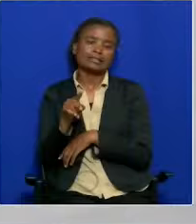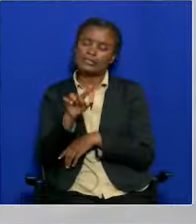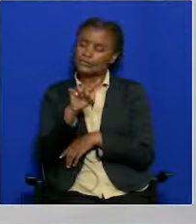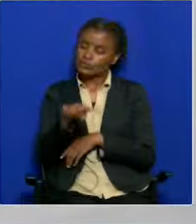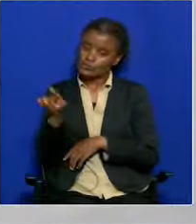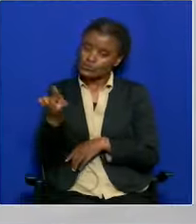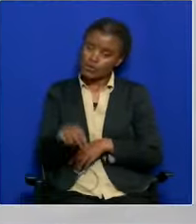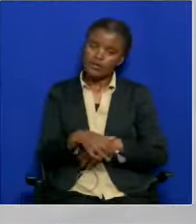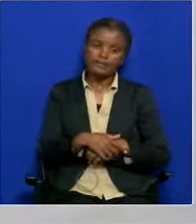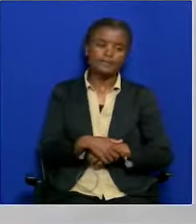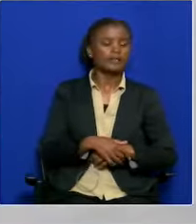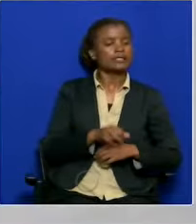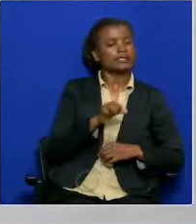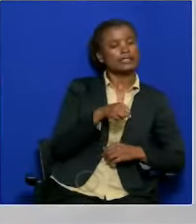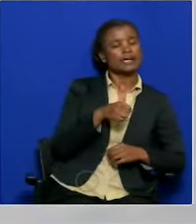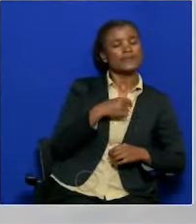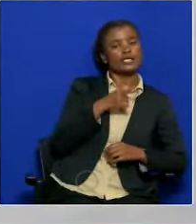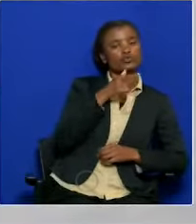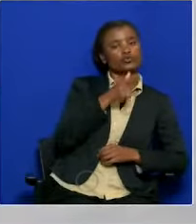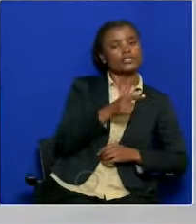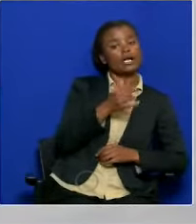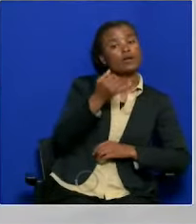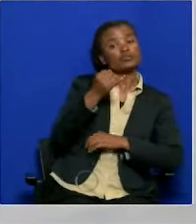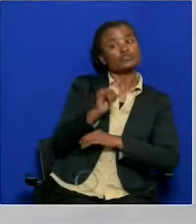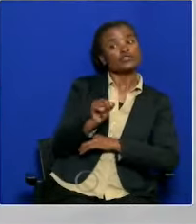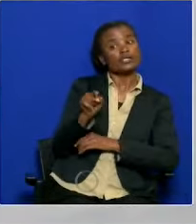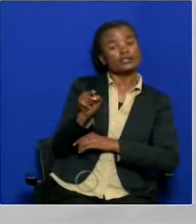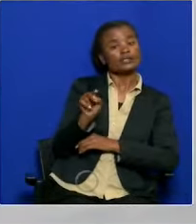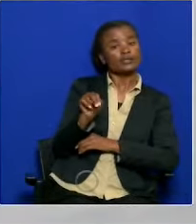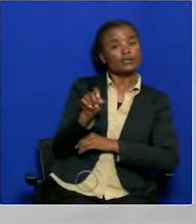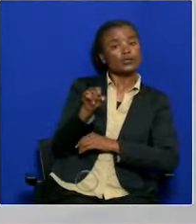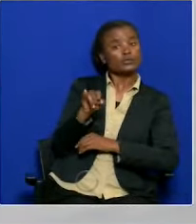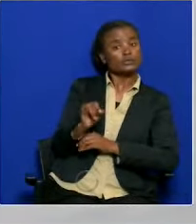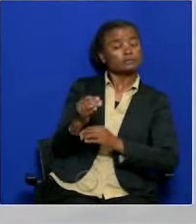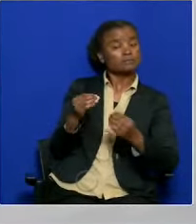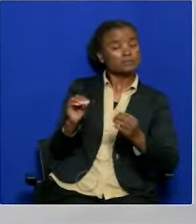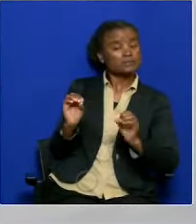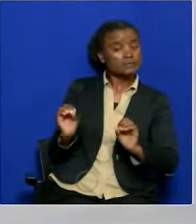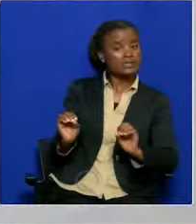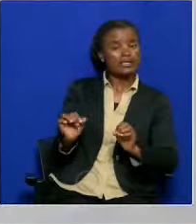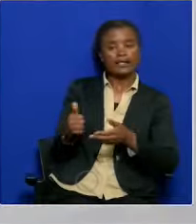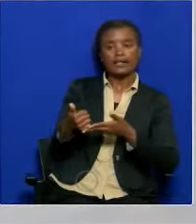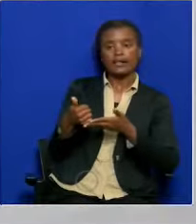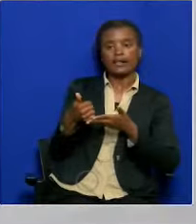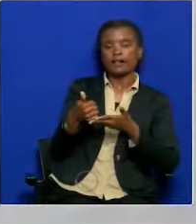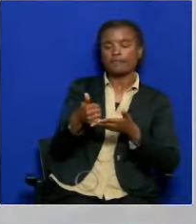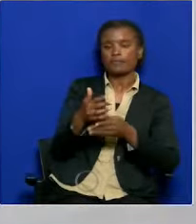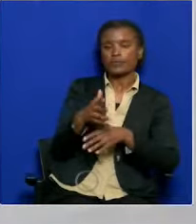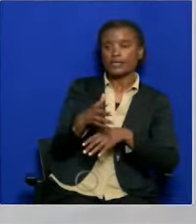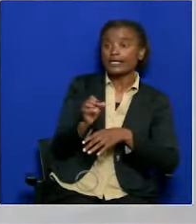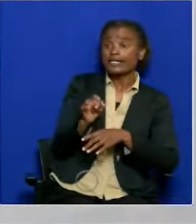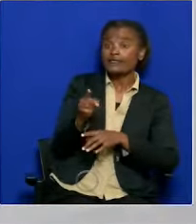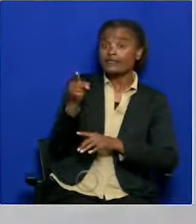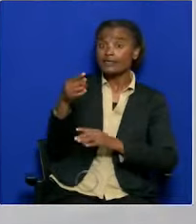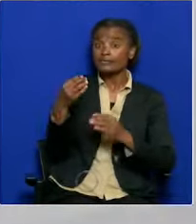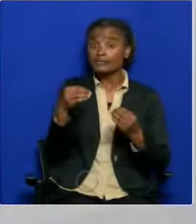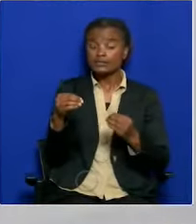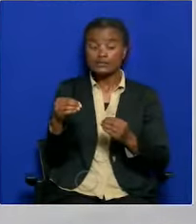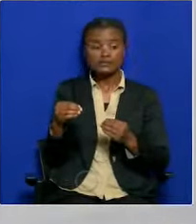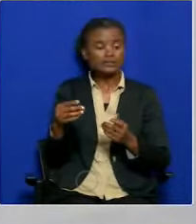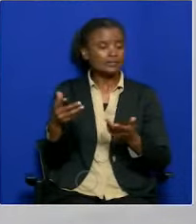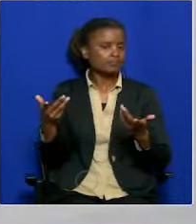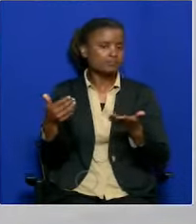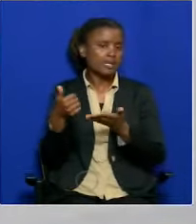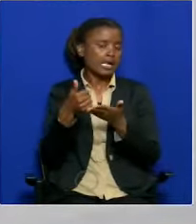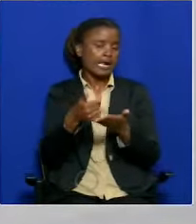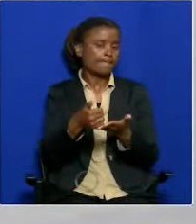busy, and then to assist him. If because he was busy, then you couldn't have helped him, you could have went to the